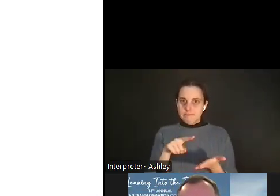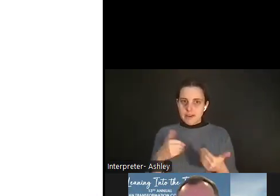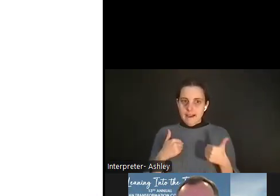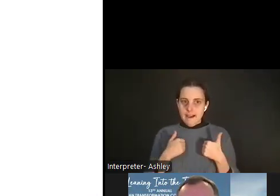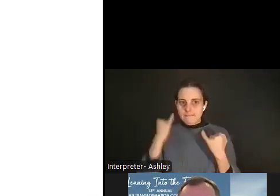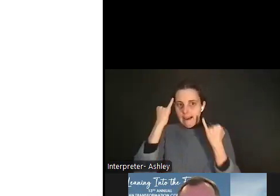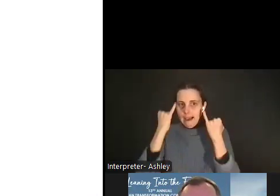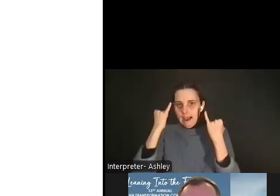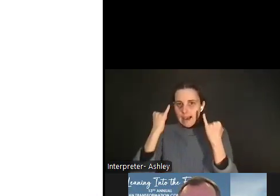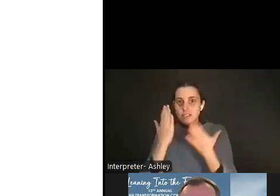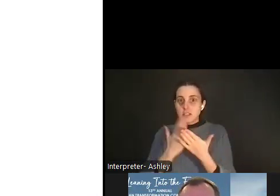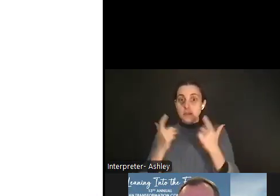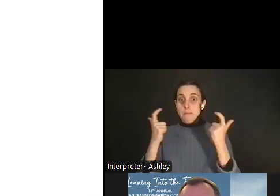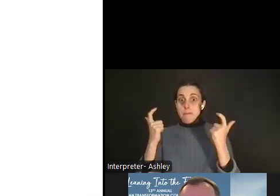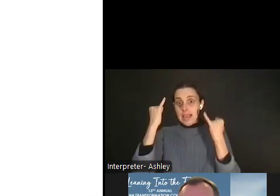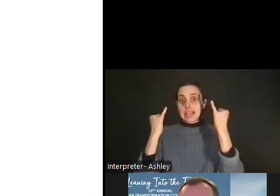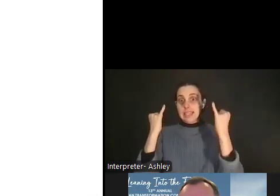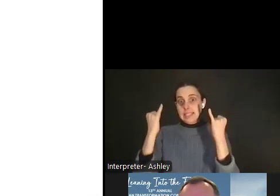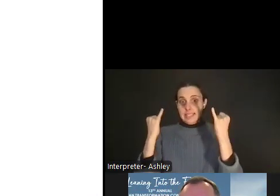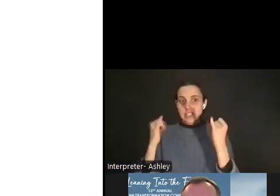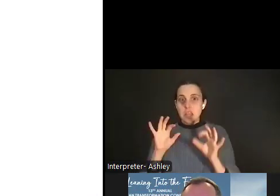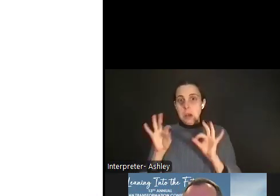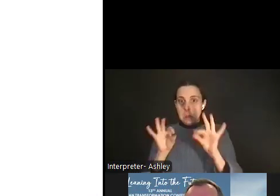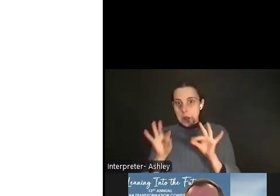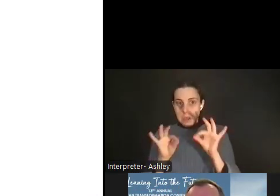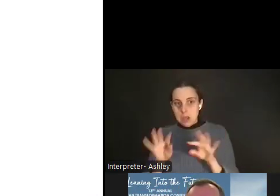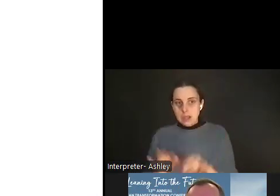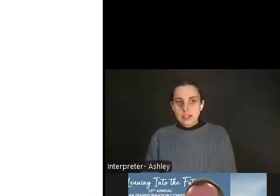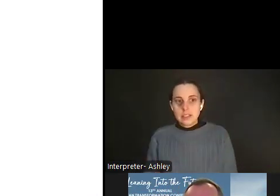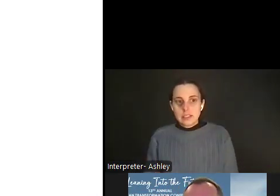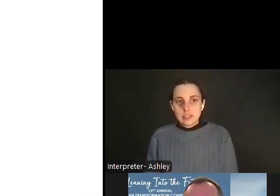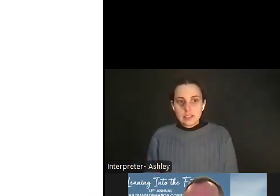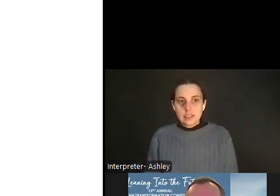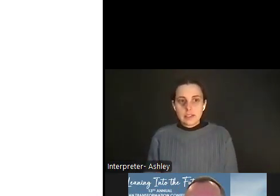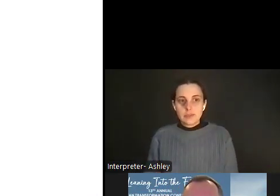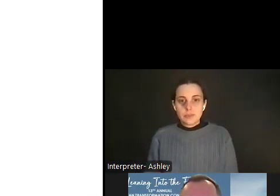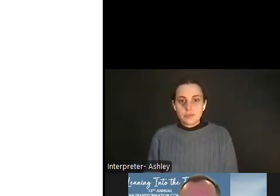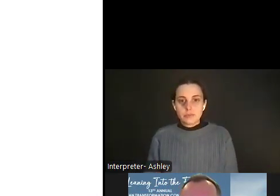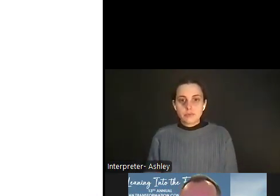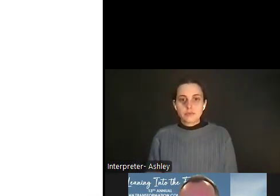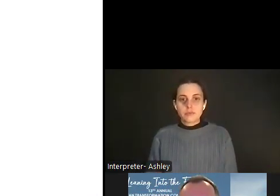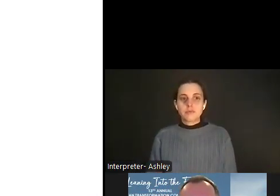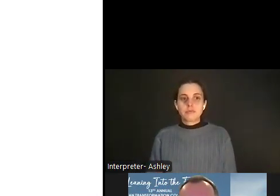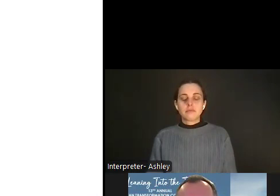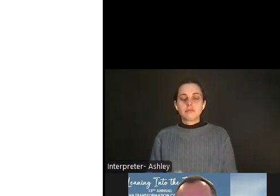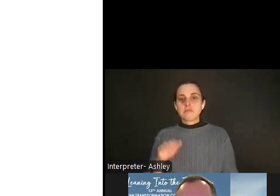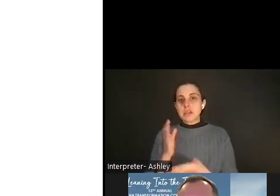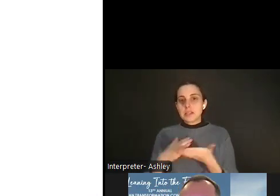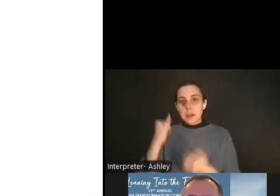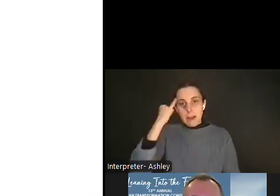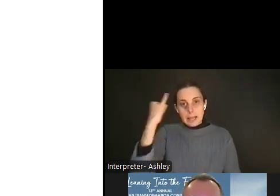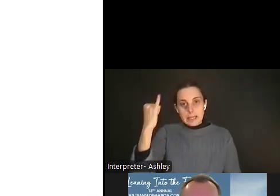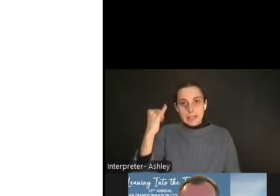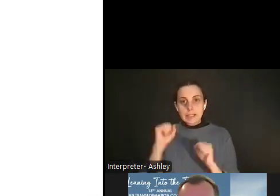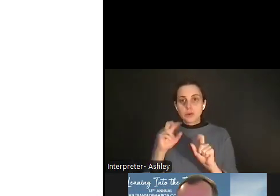there. Daily Kaizens, for example, something that can be done within minutes, typically. And then